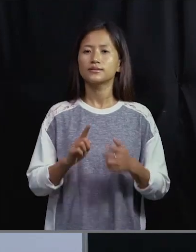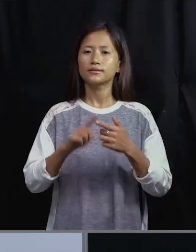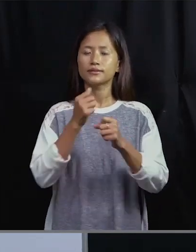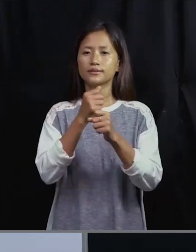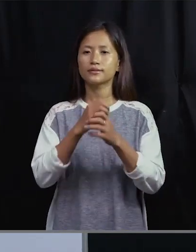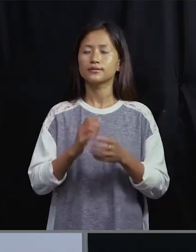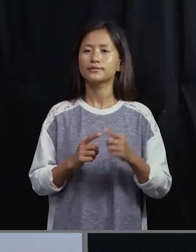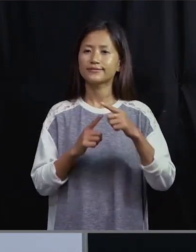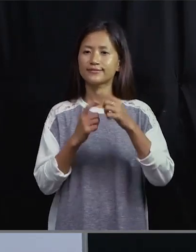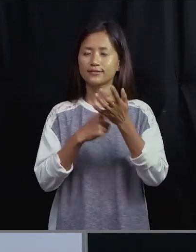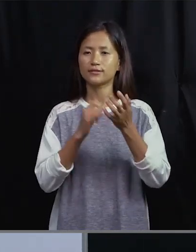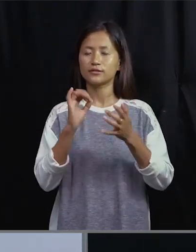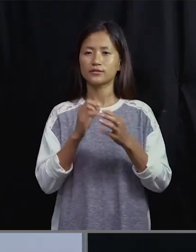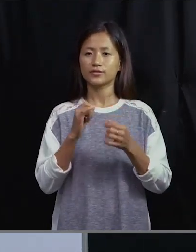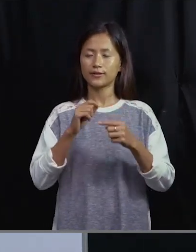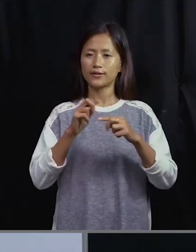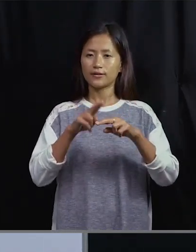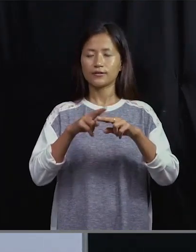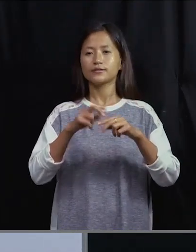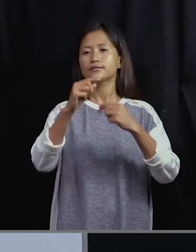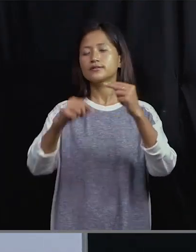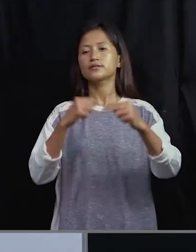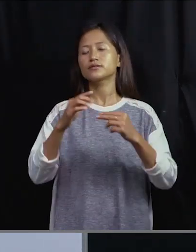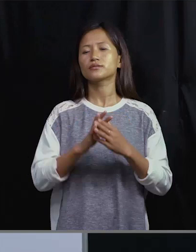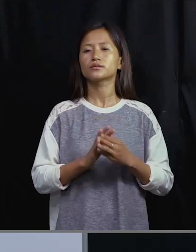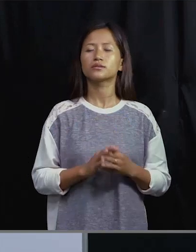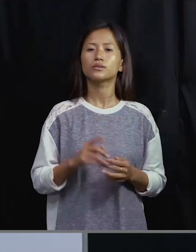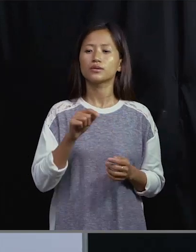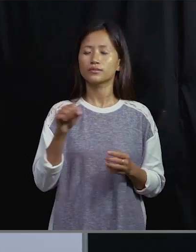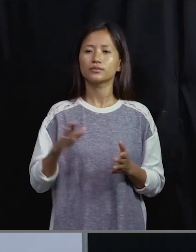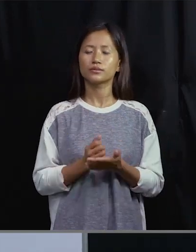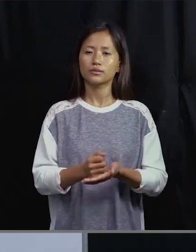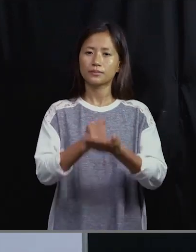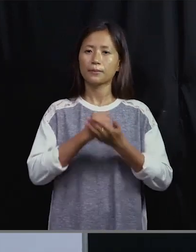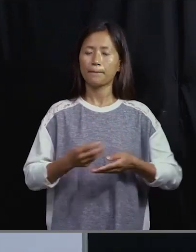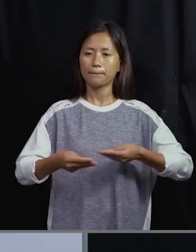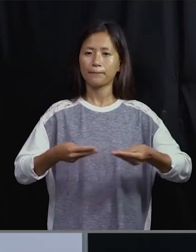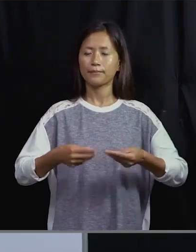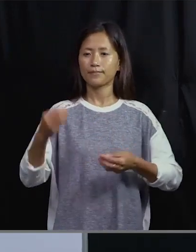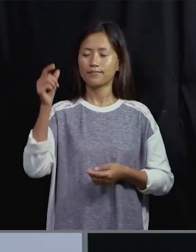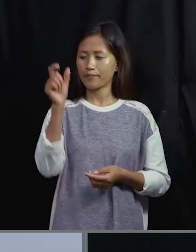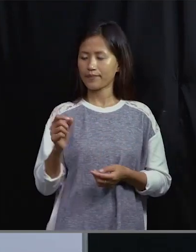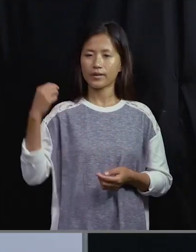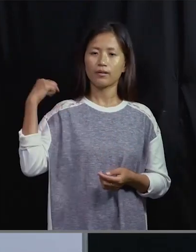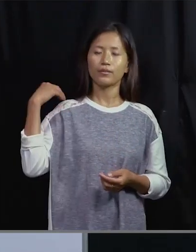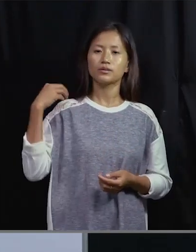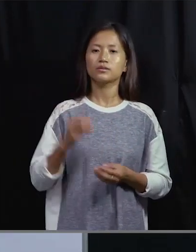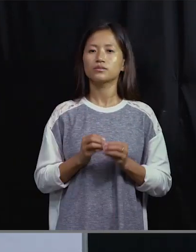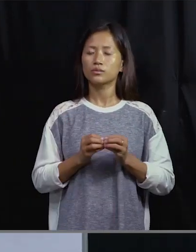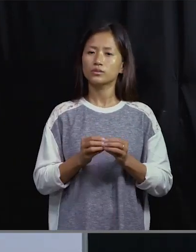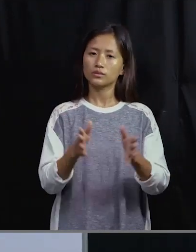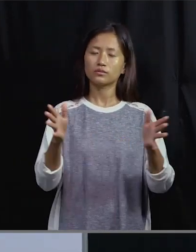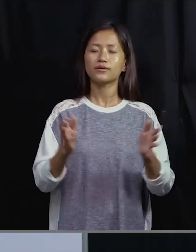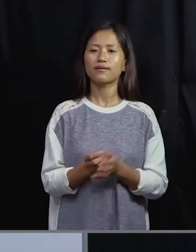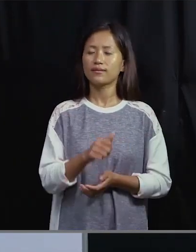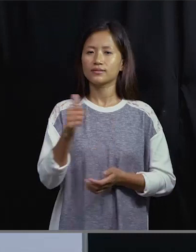of this tertiary industry. Okay, tertiary industry are those industries which help the businessmen to do their business activities without any